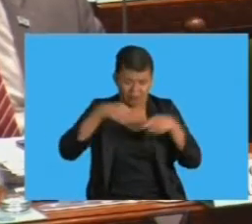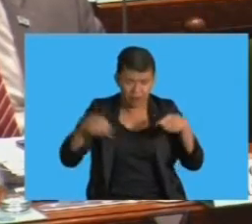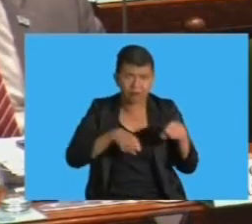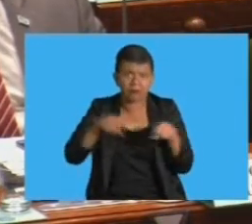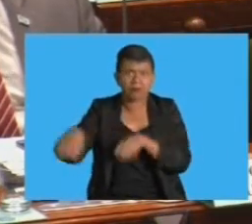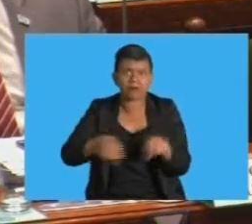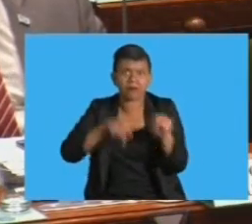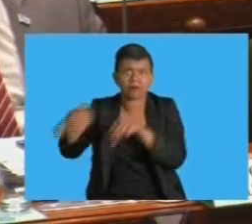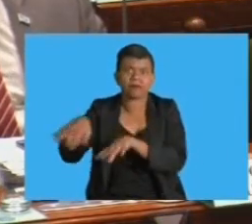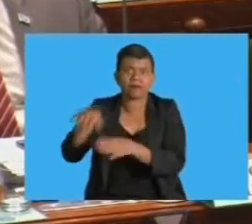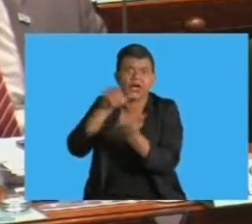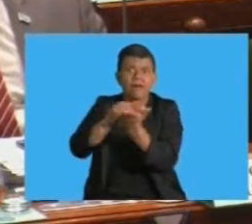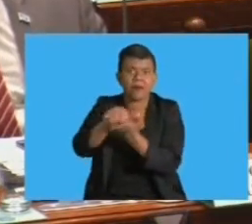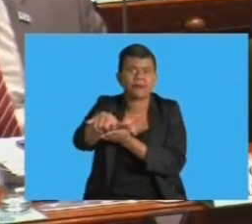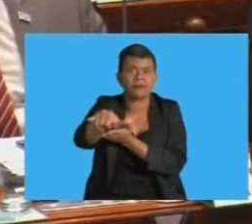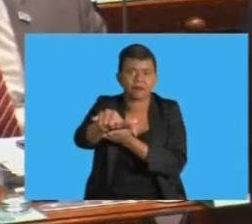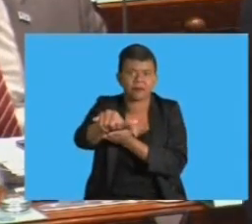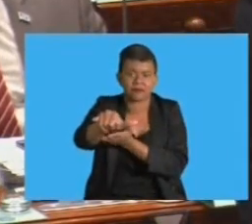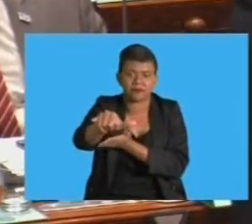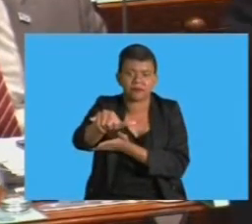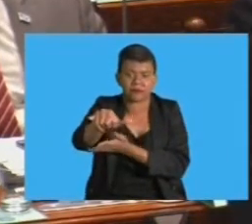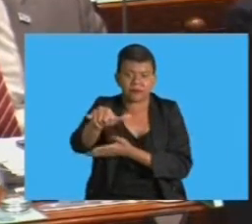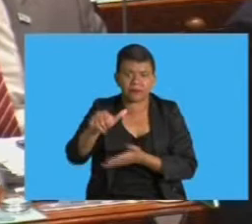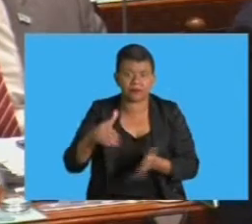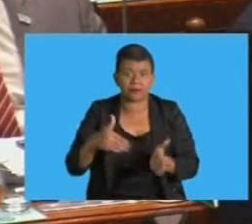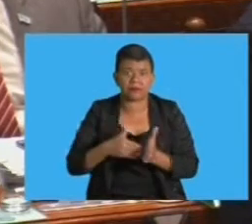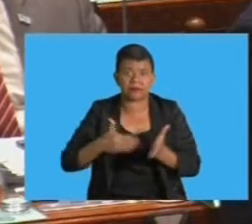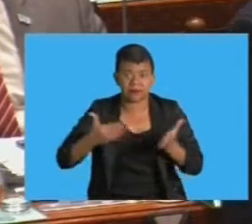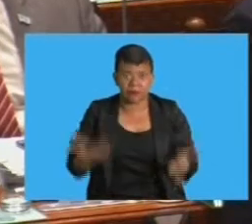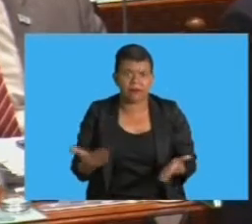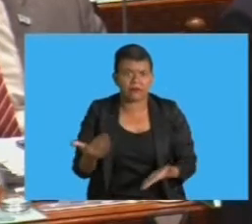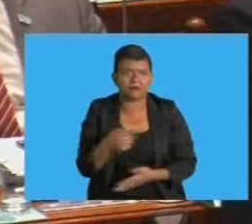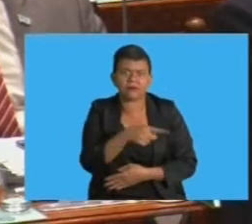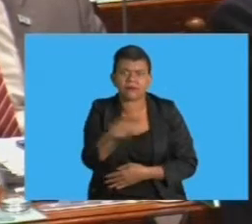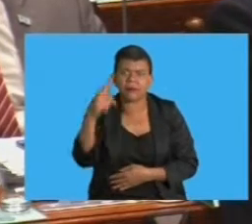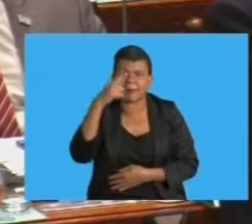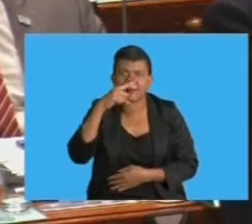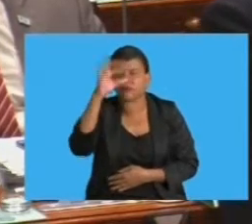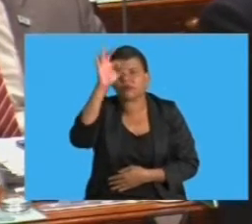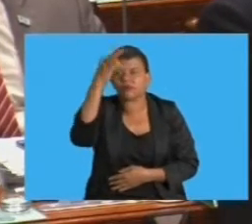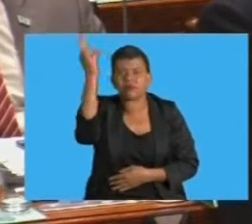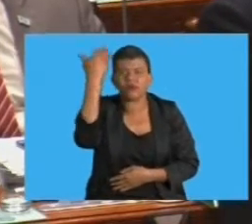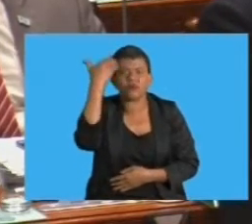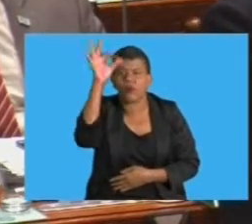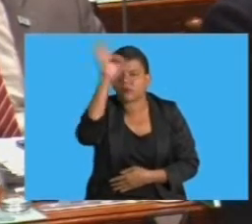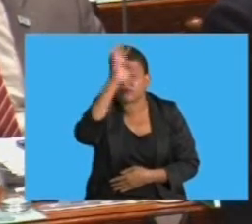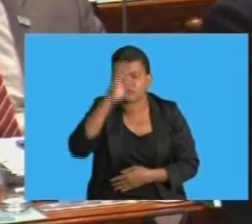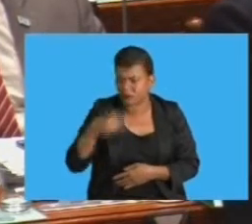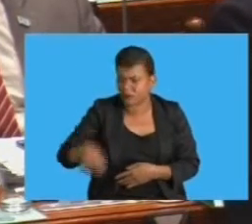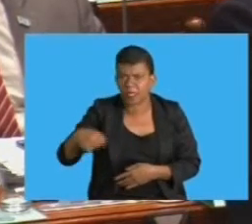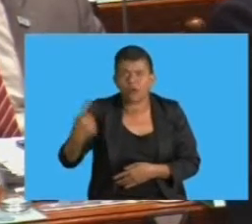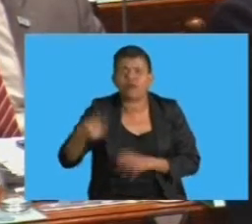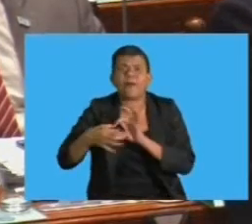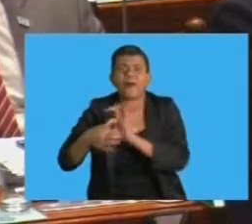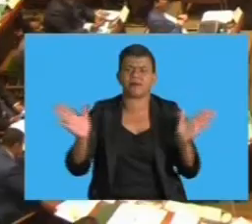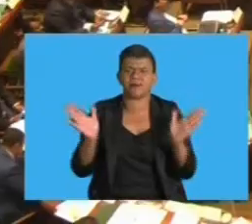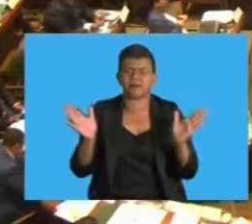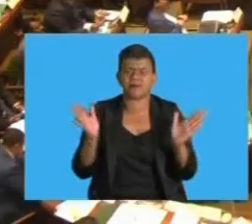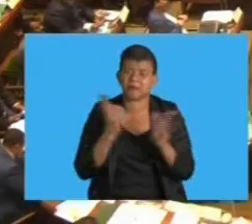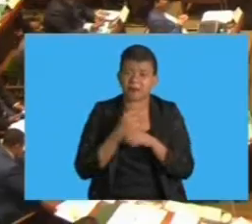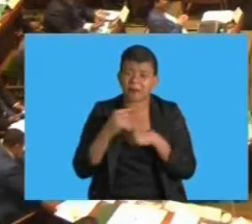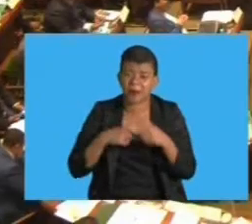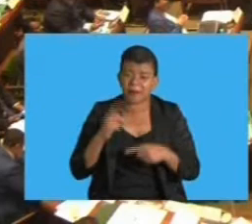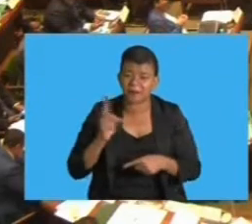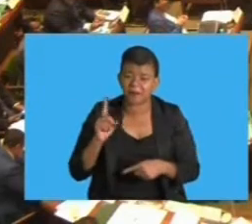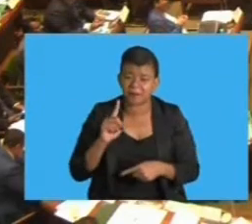the ATS needs to understand that in the modern day of running airports and airline services, we need to have a lot of professionalism. He has